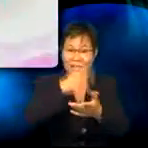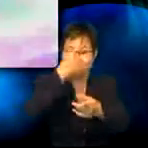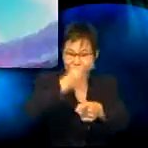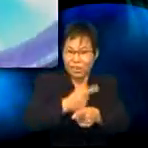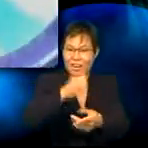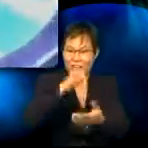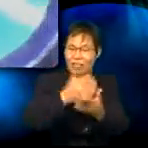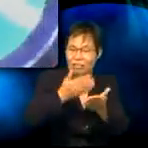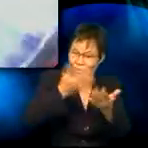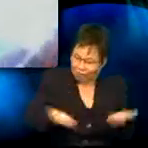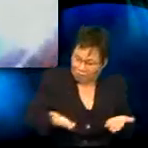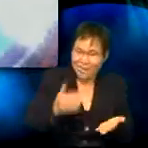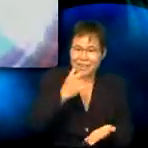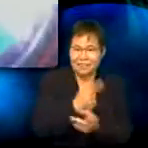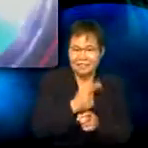here.